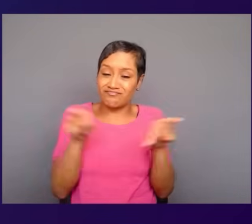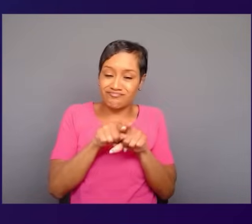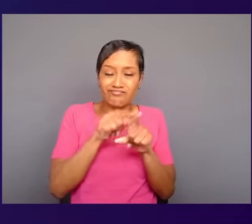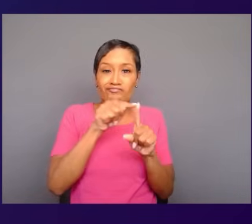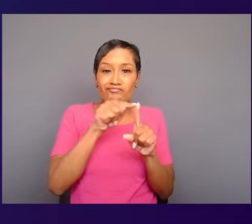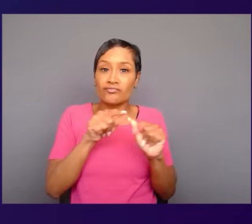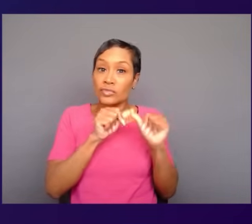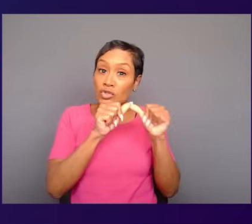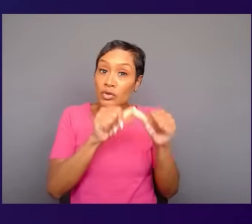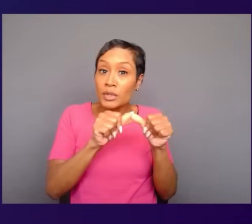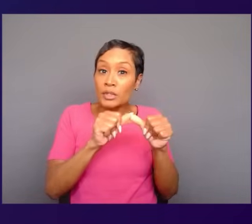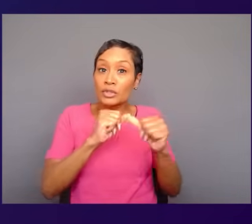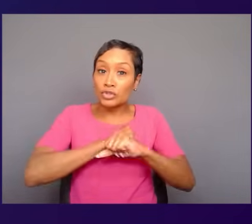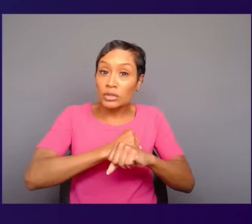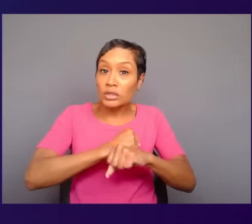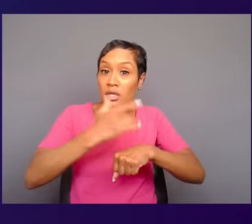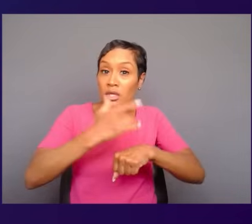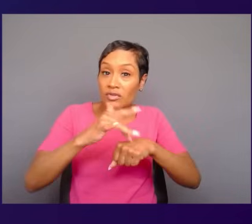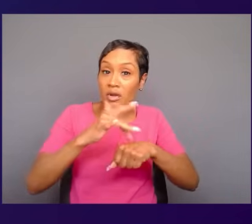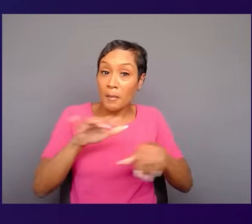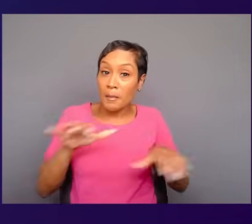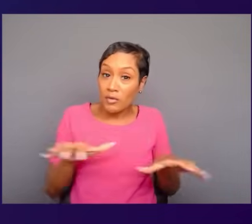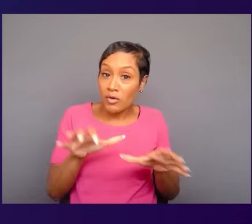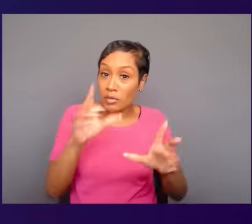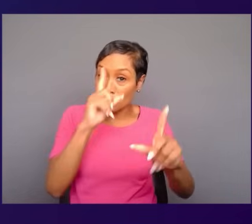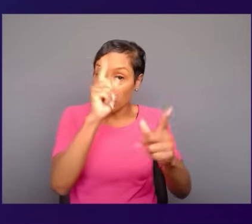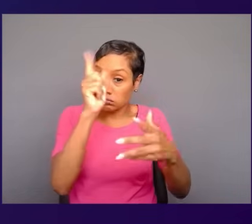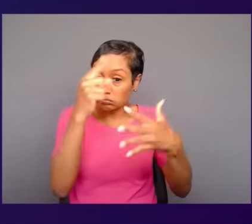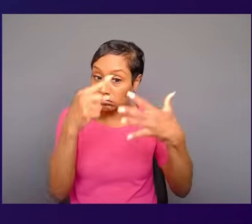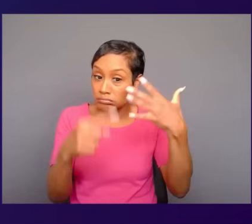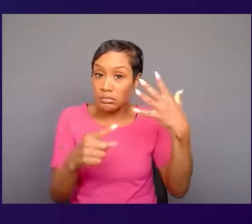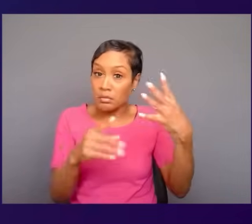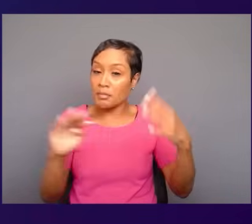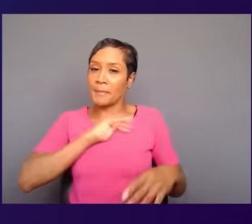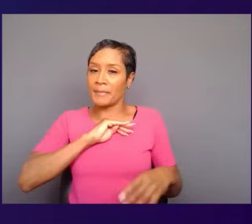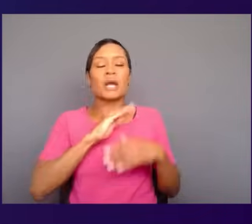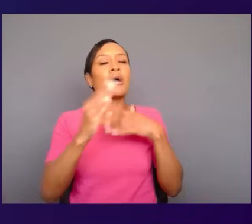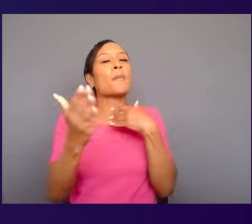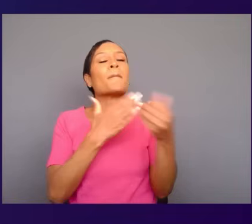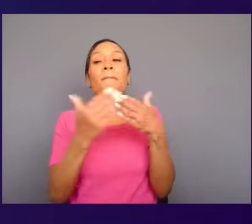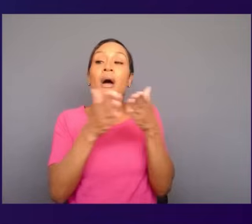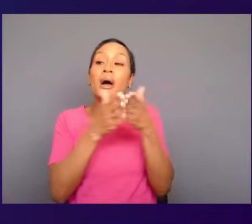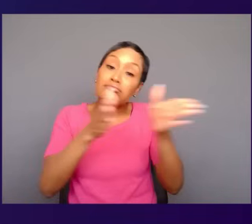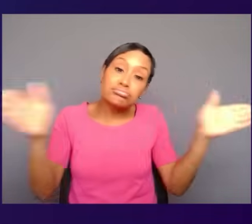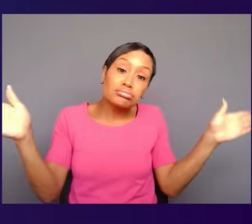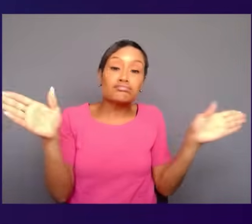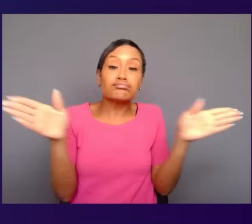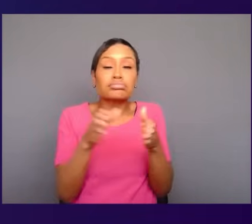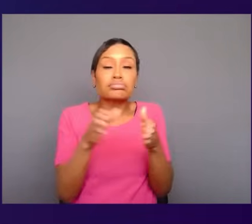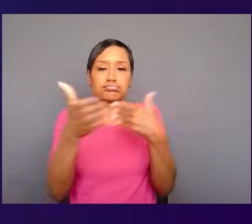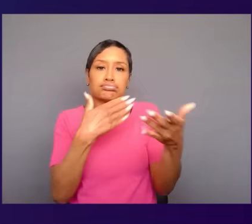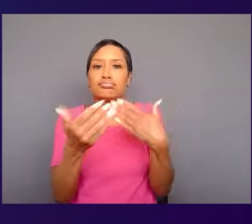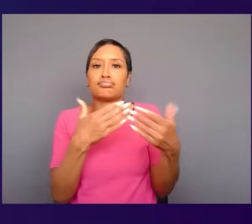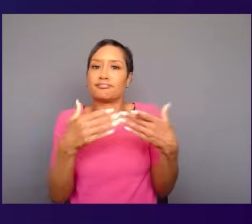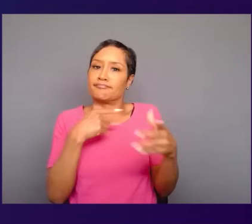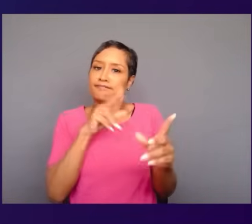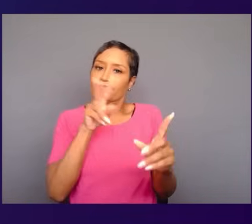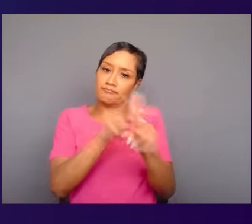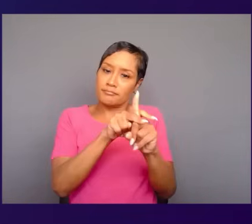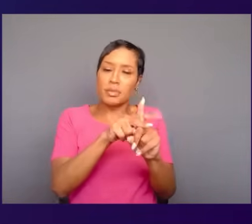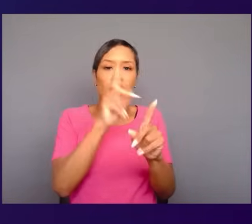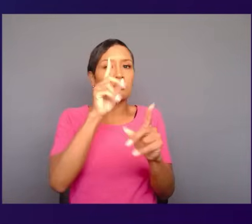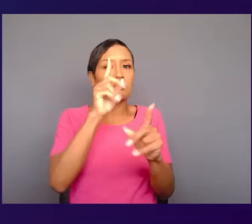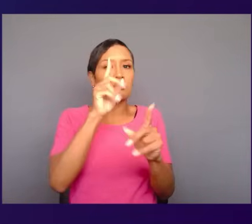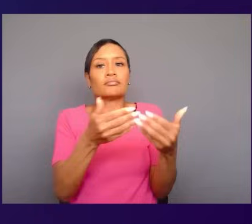durability, security, availability, performance goals are met no matter what the scale of the features. We try to make sure that that applies whether